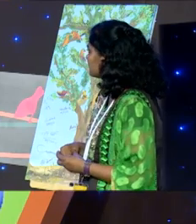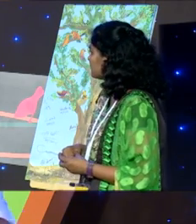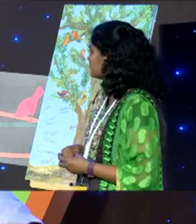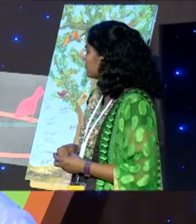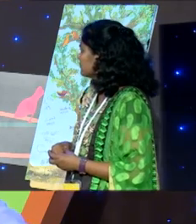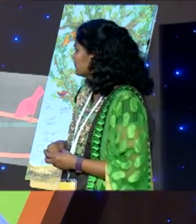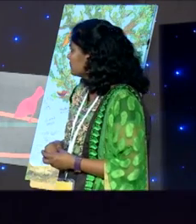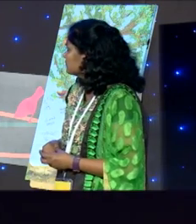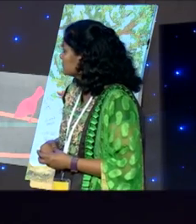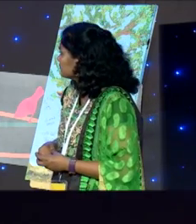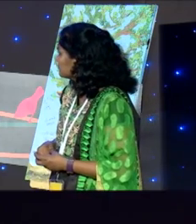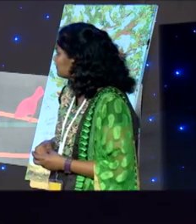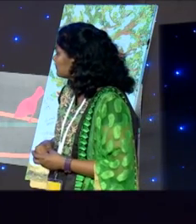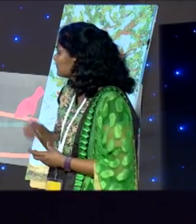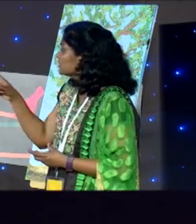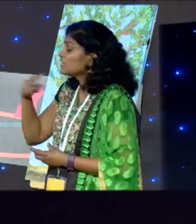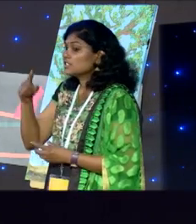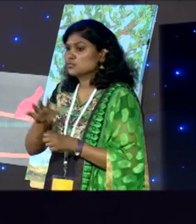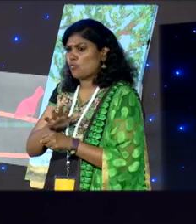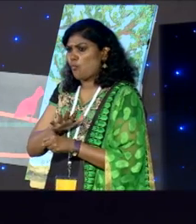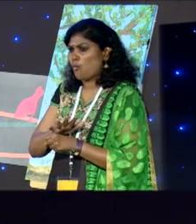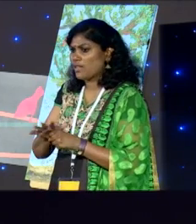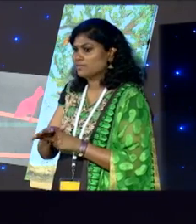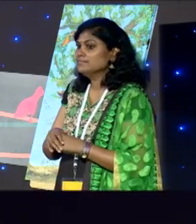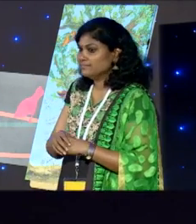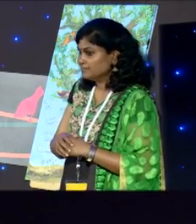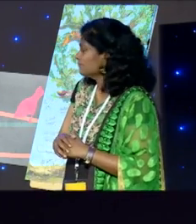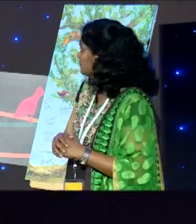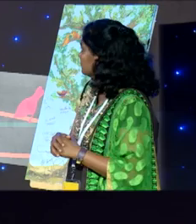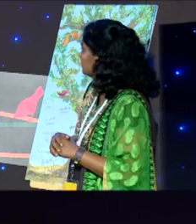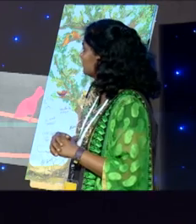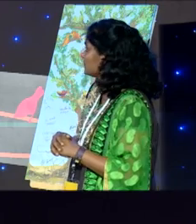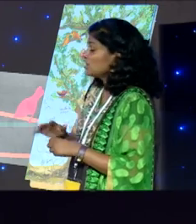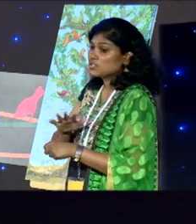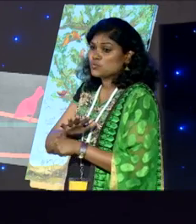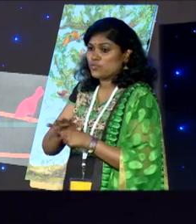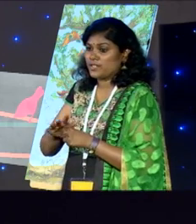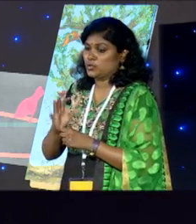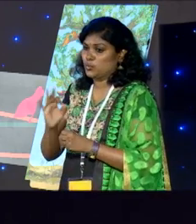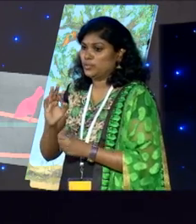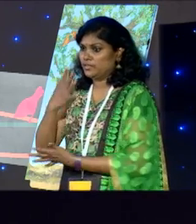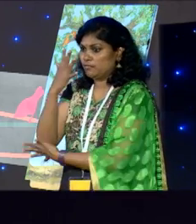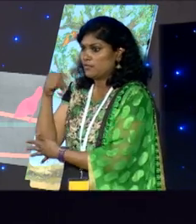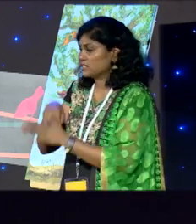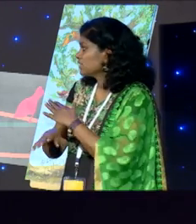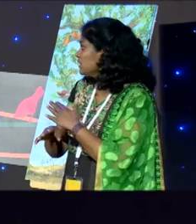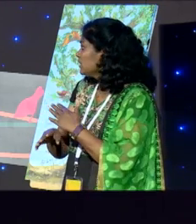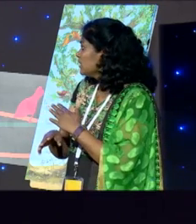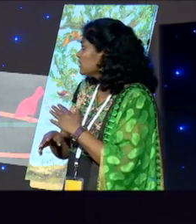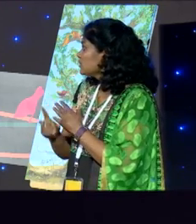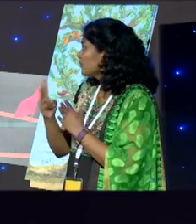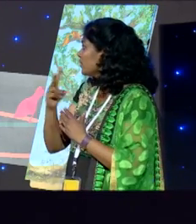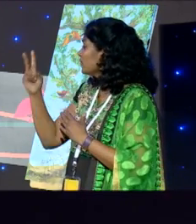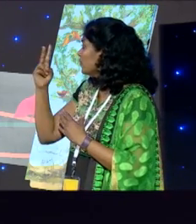It's like complete mangrove forest. So it's very hard to get around. The only way to go around in the Sundarbans is on